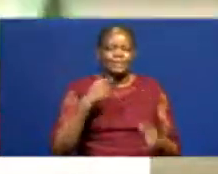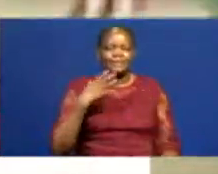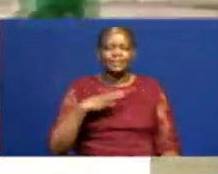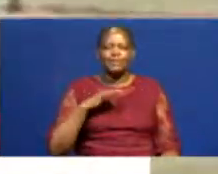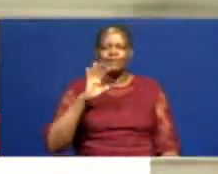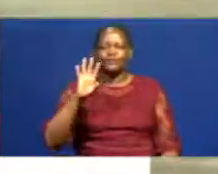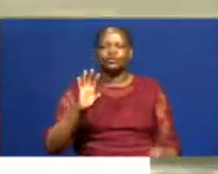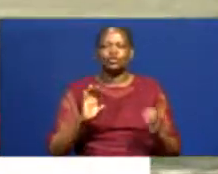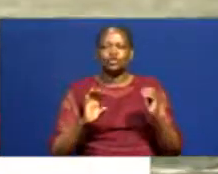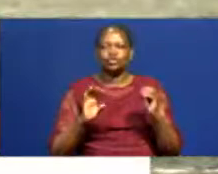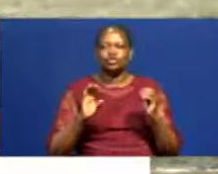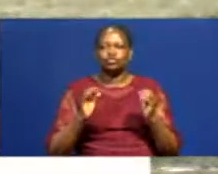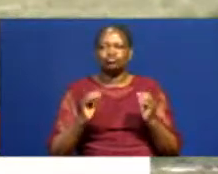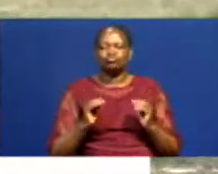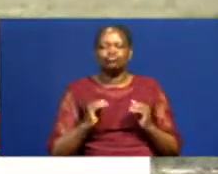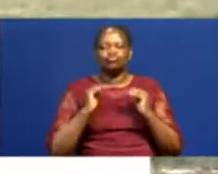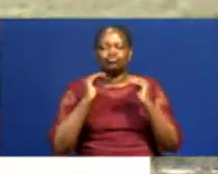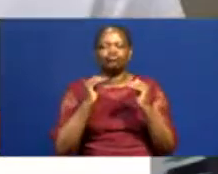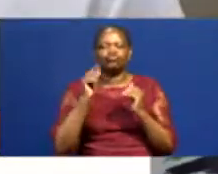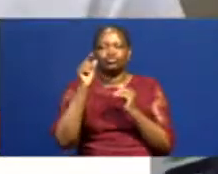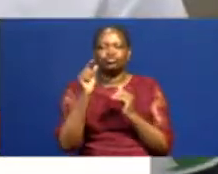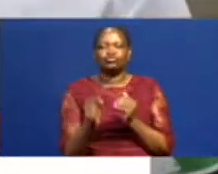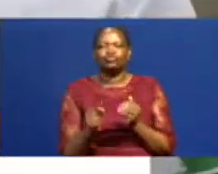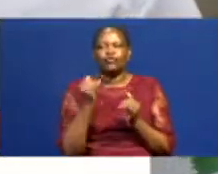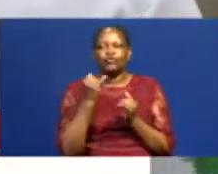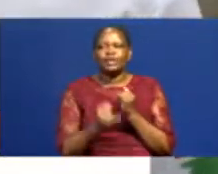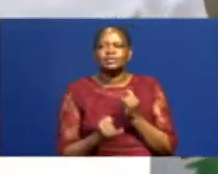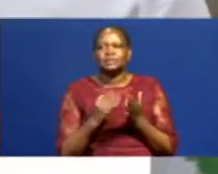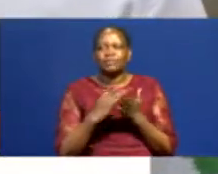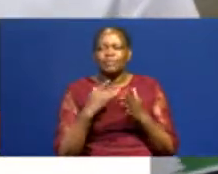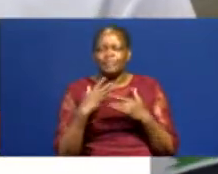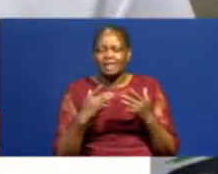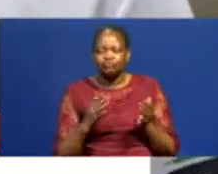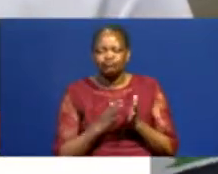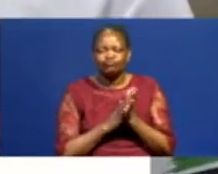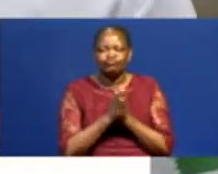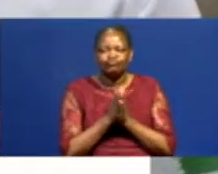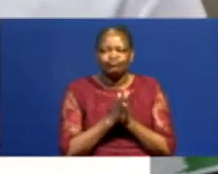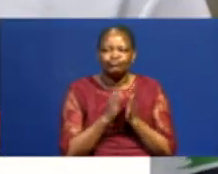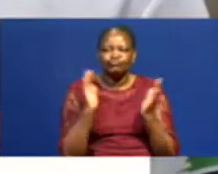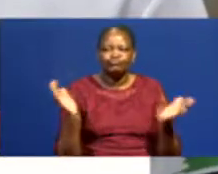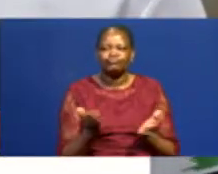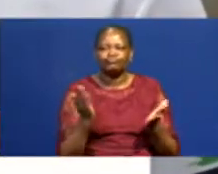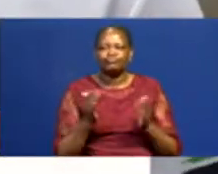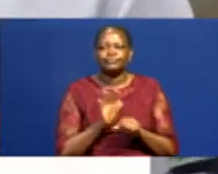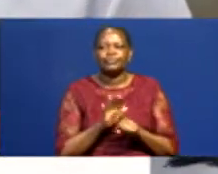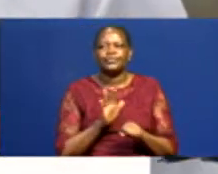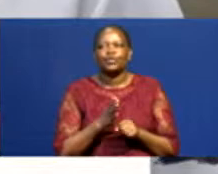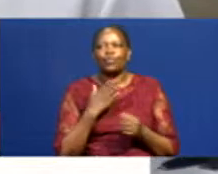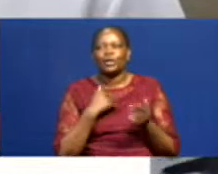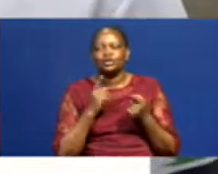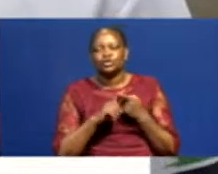4-0 to advance to the regional finals. Some of our players wamekuwa motivated sana, walitamani